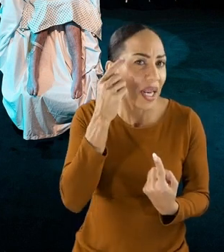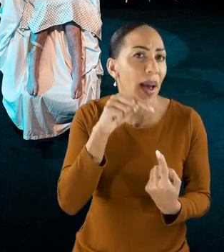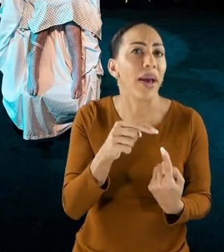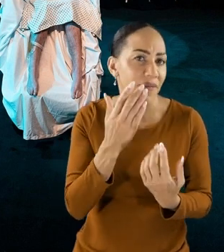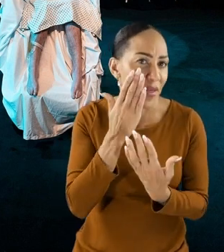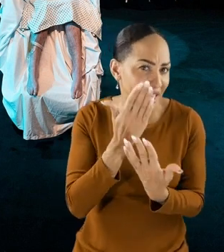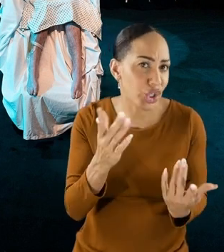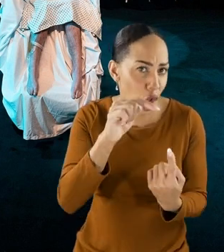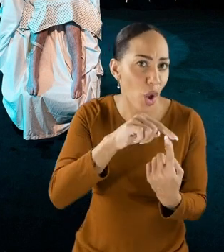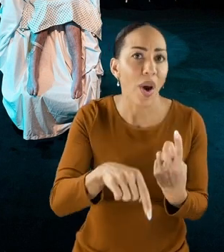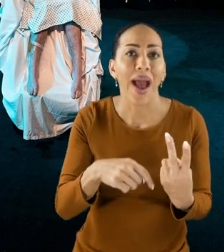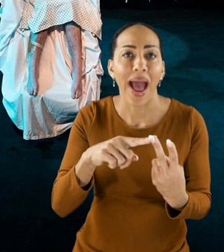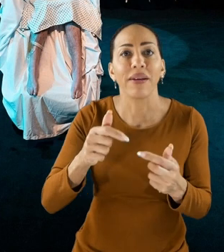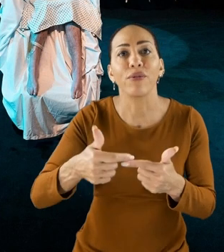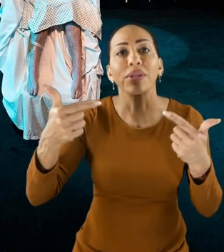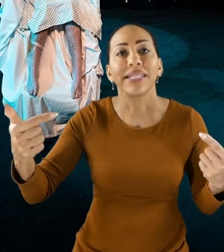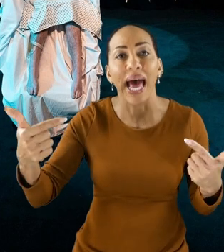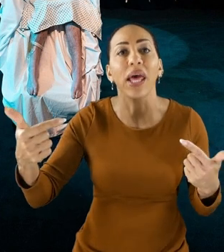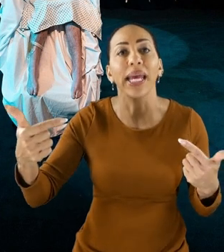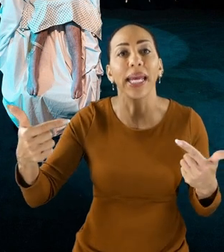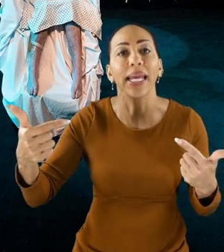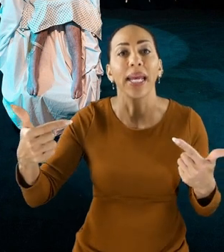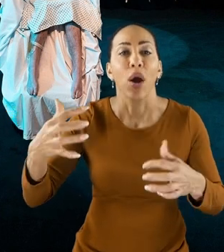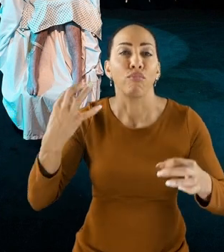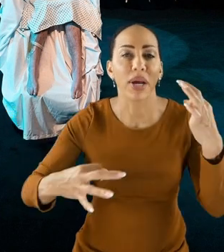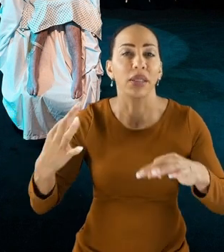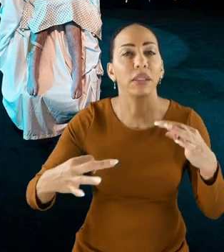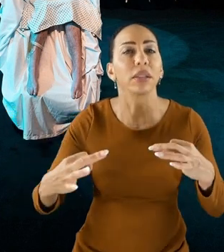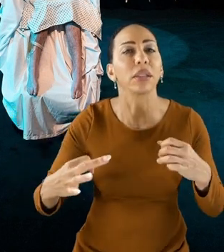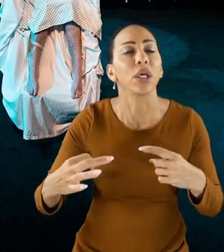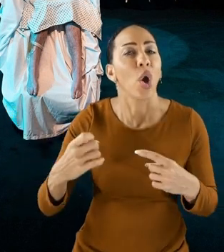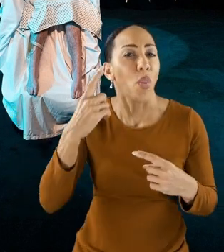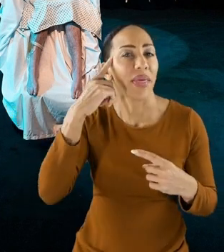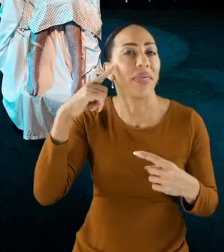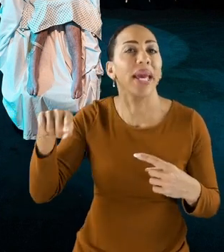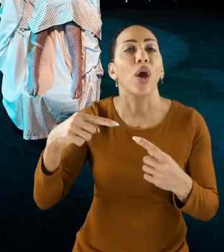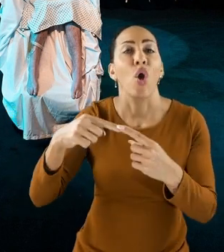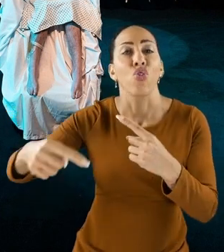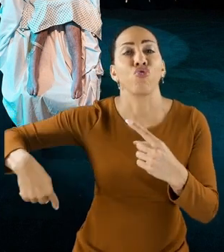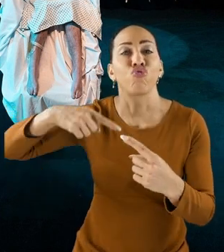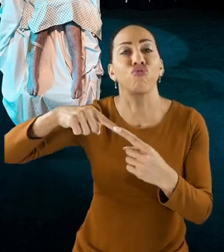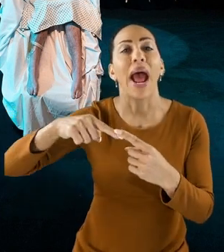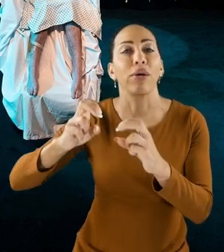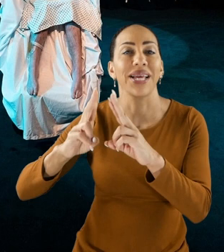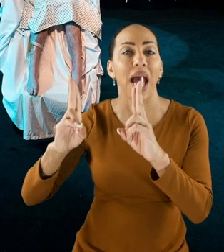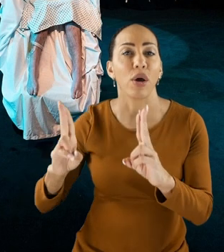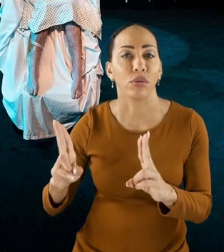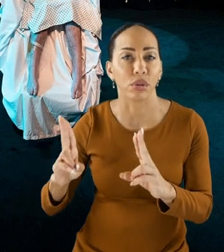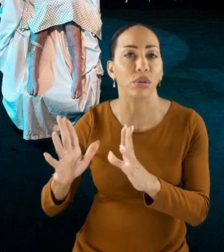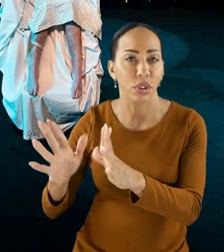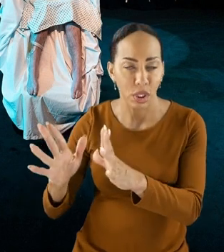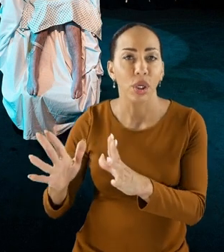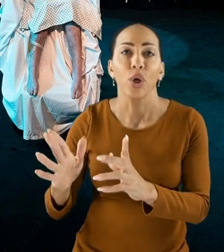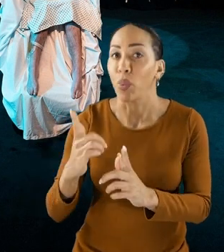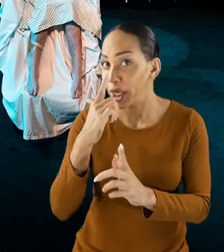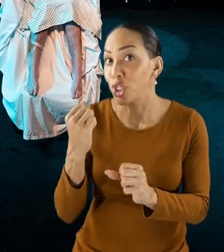because we've got it on at the Roundhouse, and we feel like we can fit it in better without some of the risks we had with the Crypt